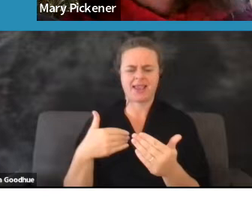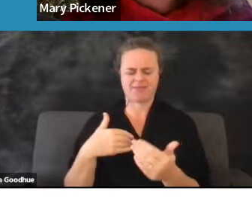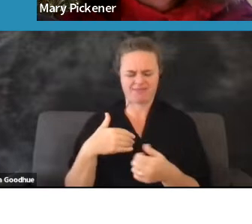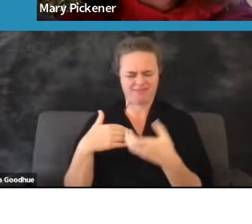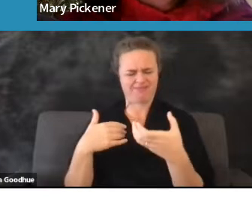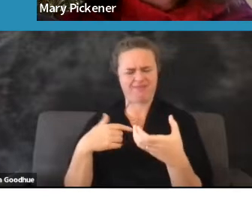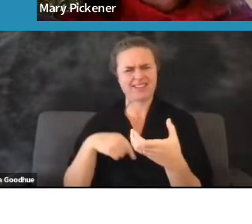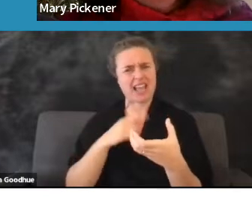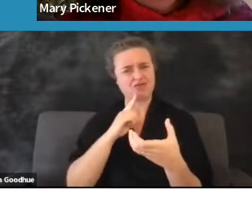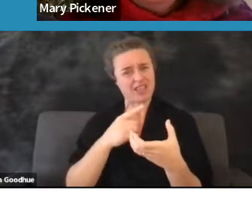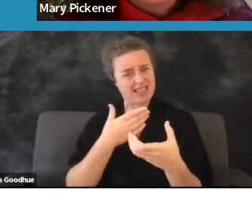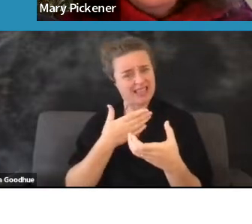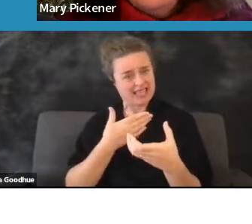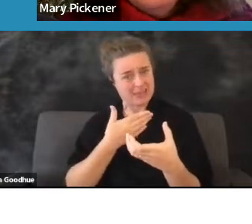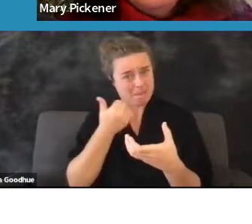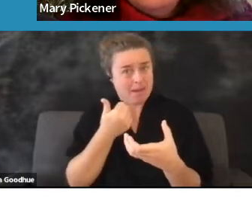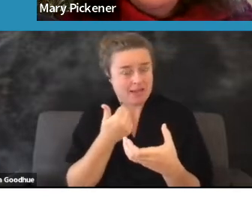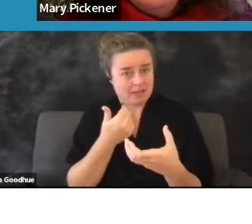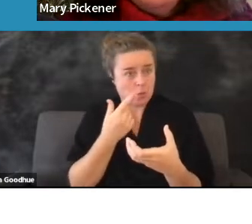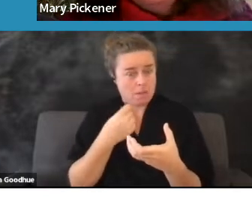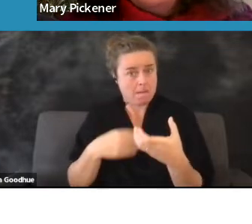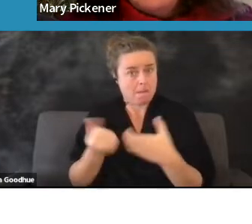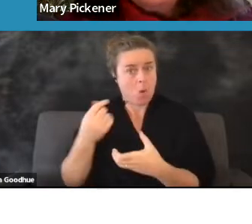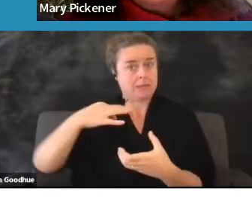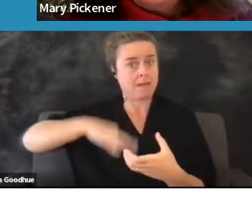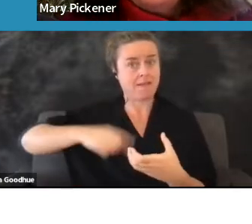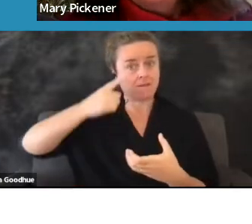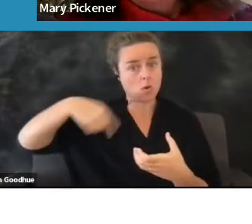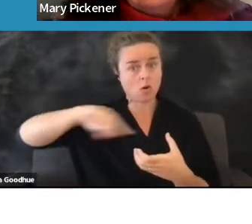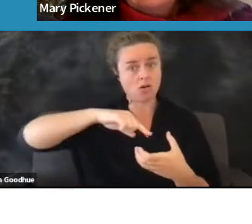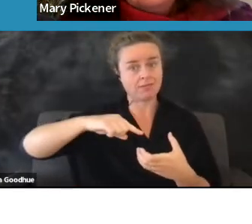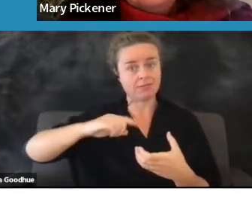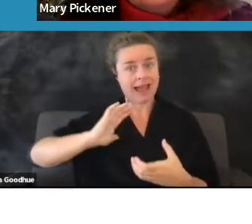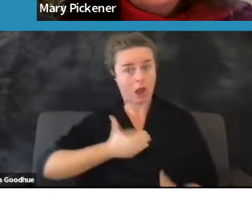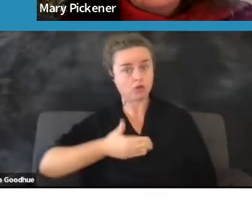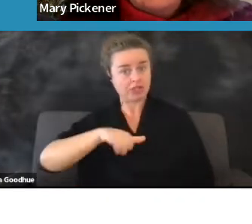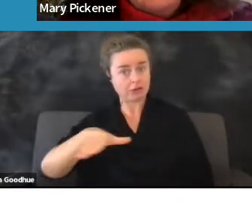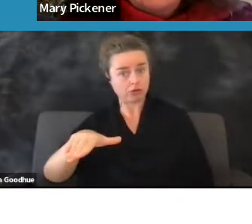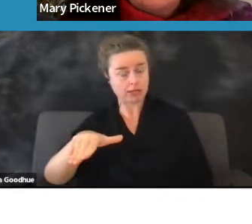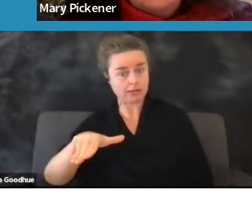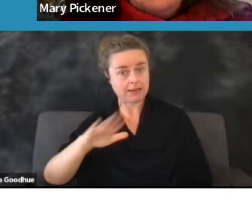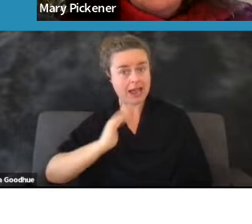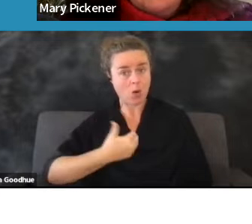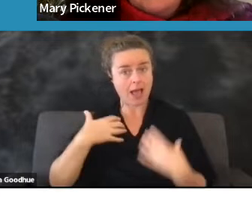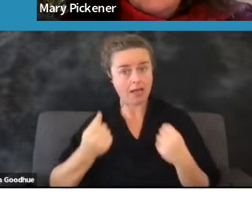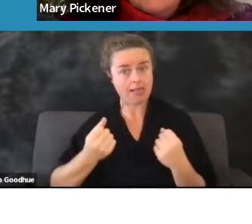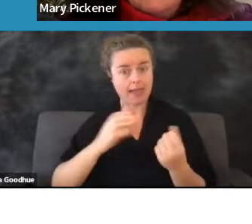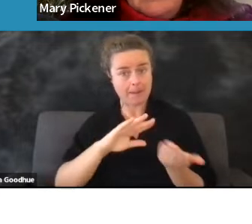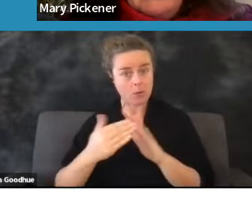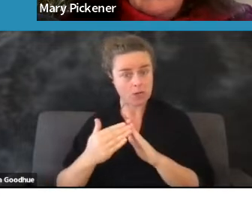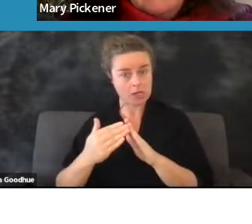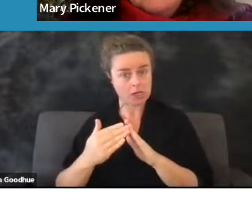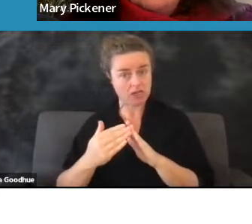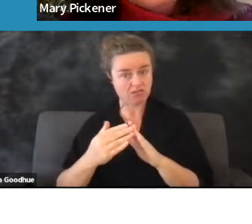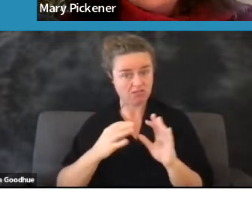really what will be helpful to us and to our children and our health in the community long term,